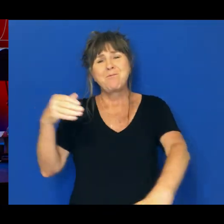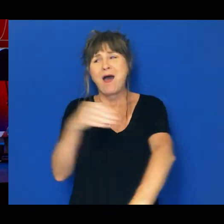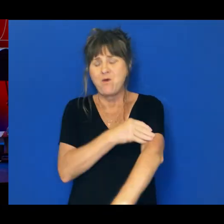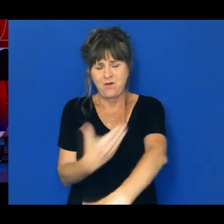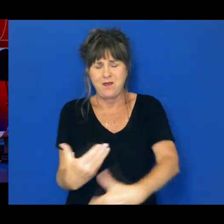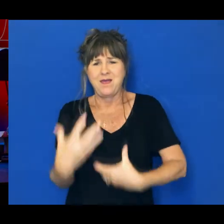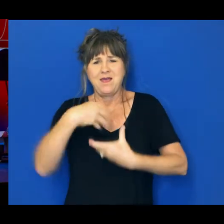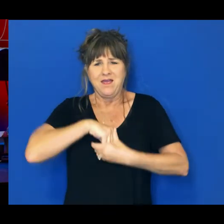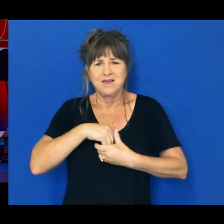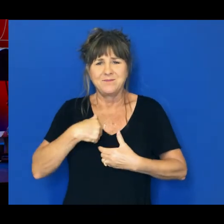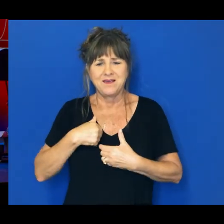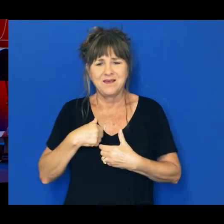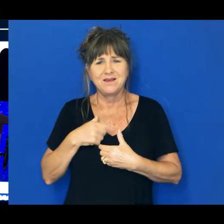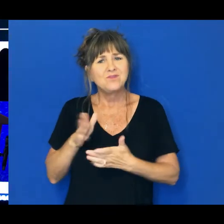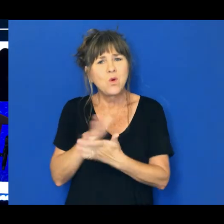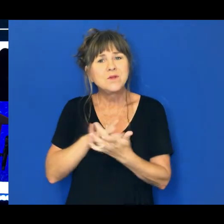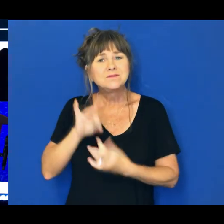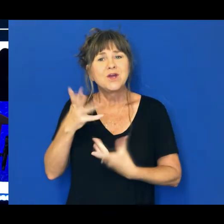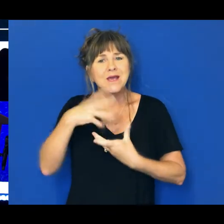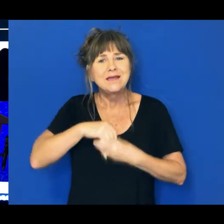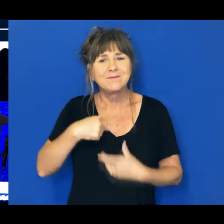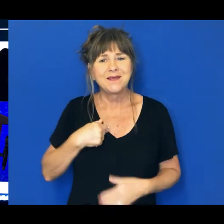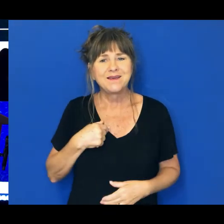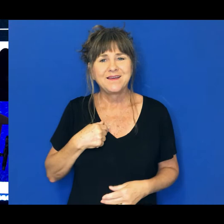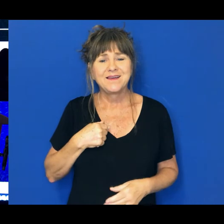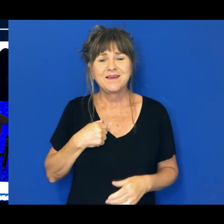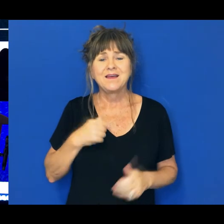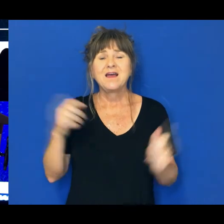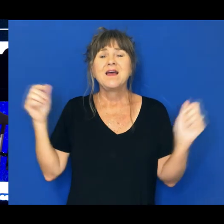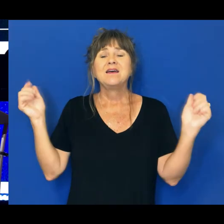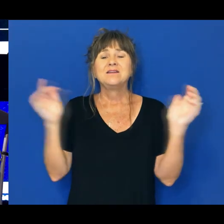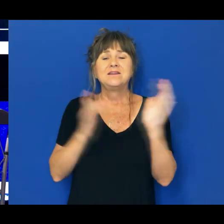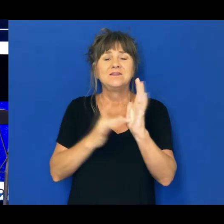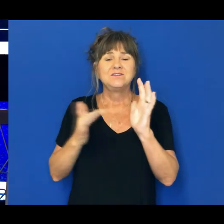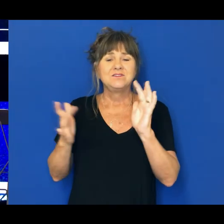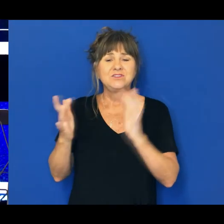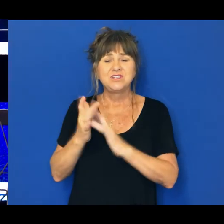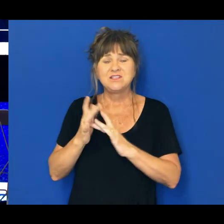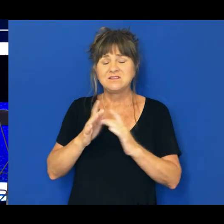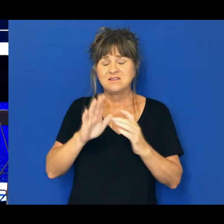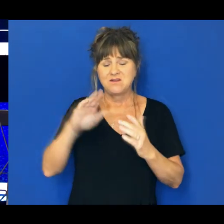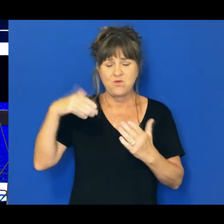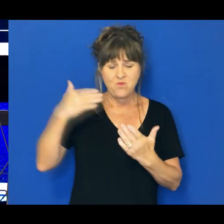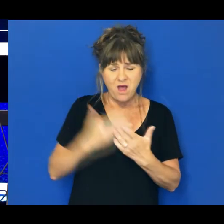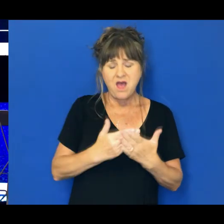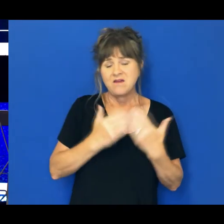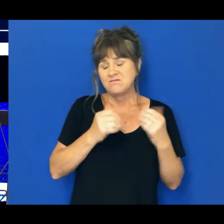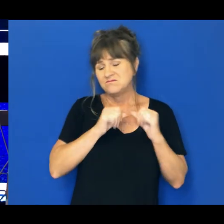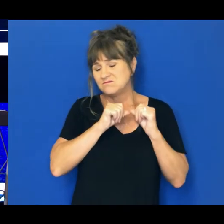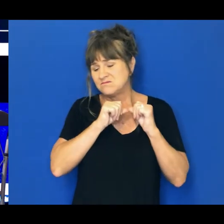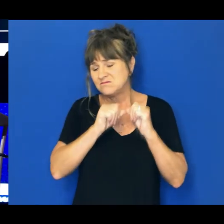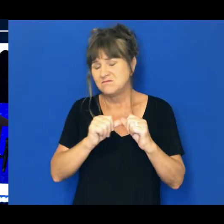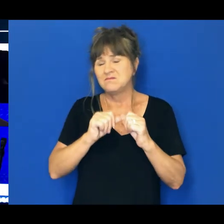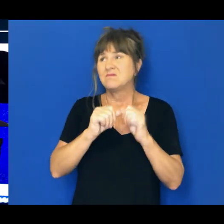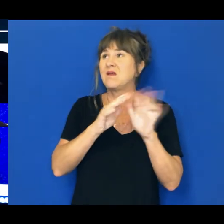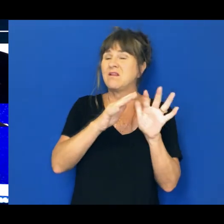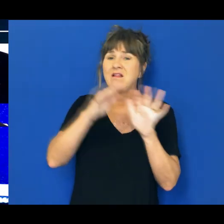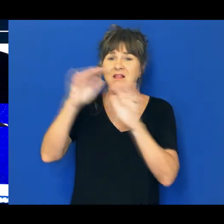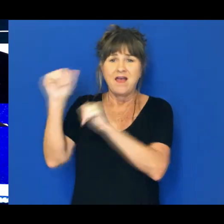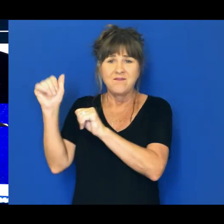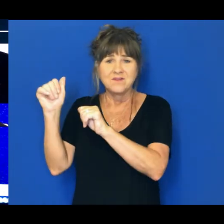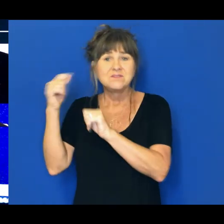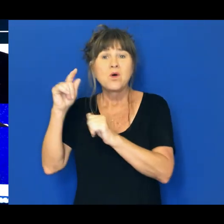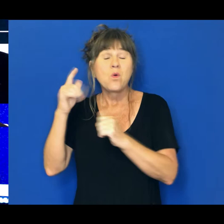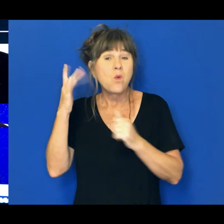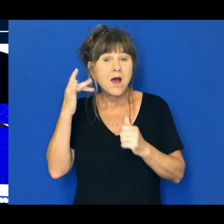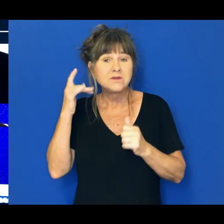power, indwelling power of the Holy Spirit. And Jesus went the whole way, not so that I can just go to heaven, but so that I can go